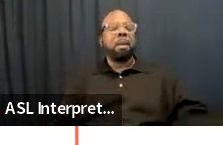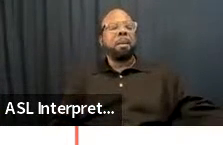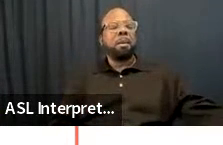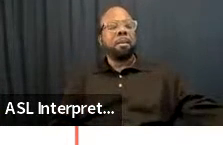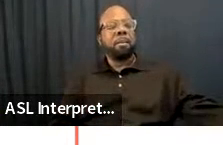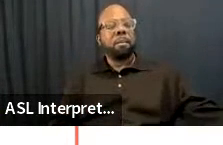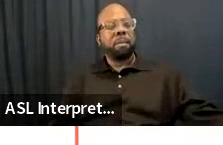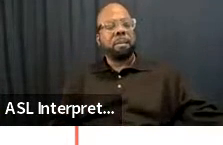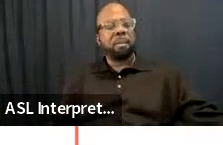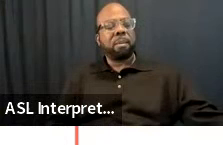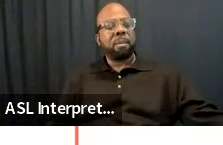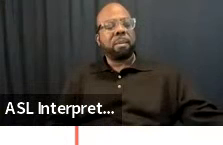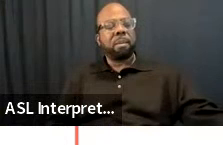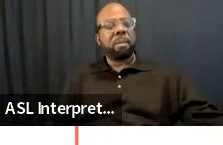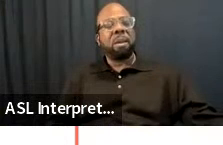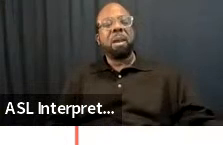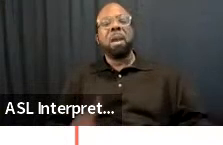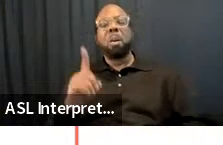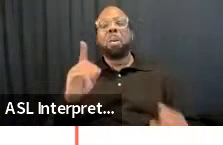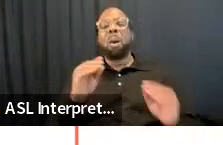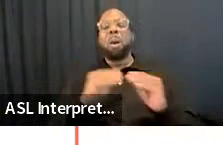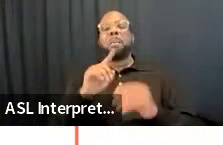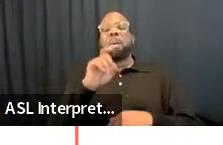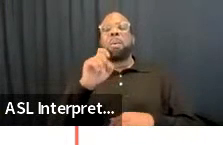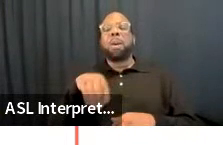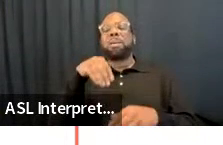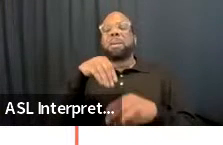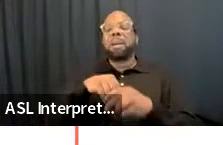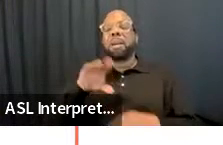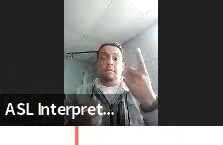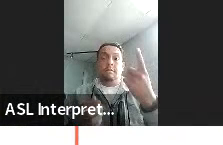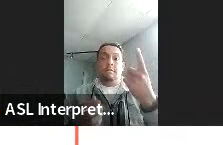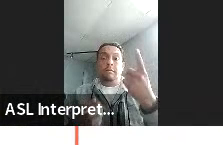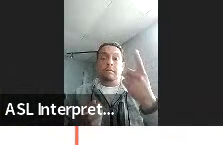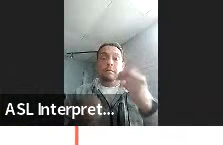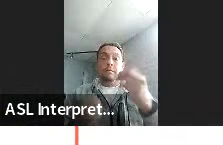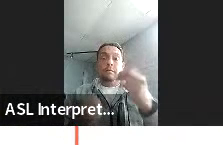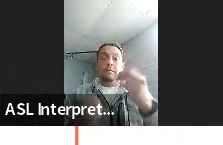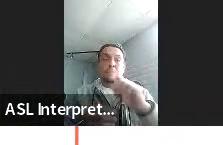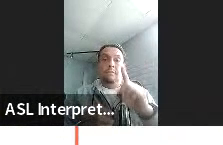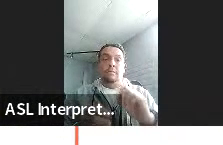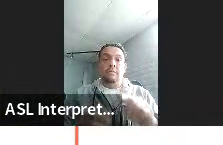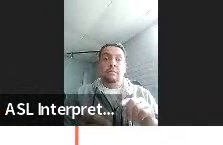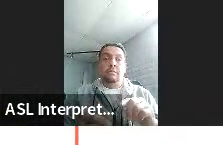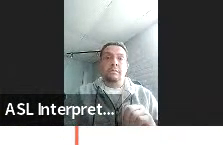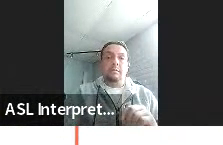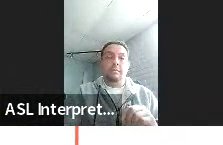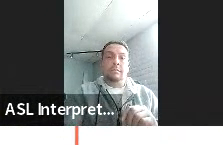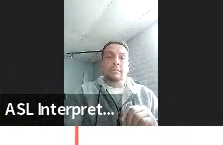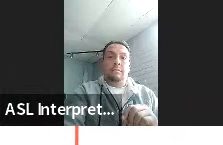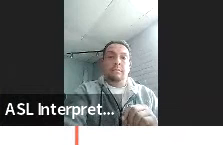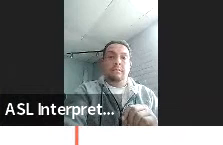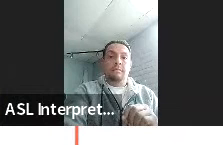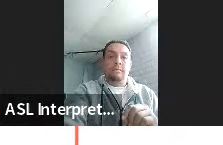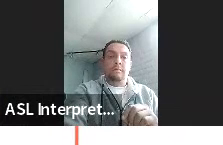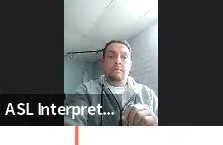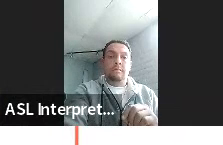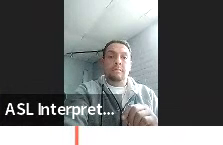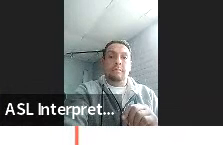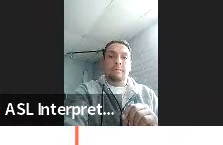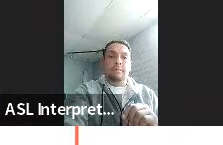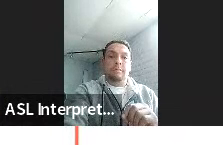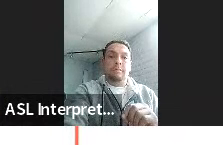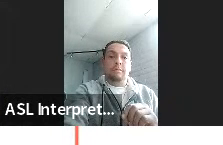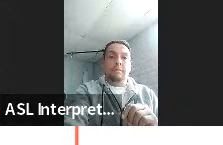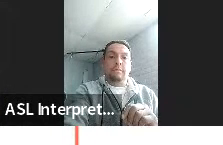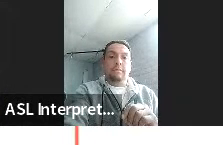I'm gonna move on to one more question that's in the chat. Matt is just asking to expand a little bit on the casino zoning